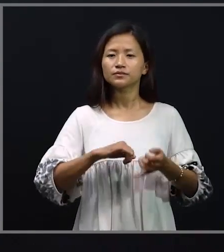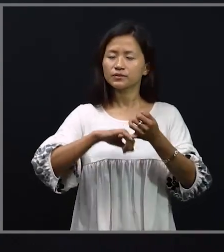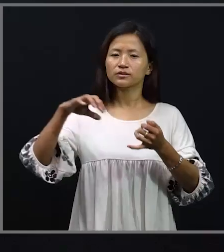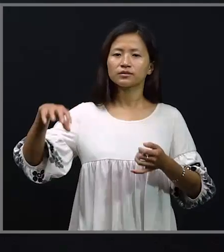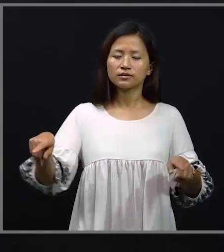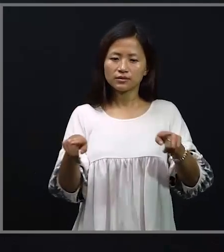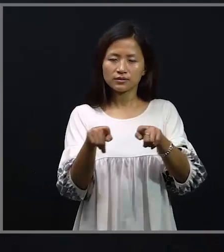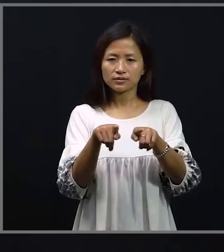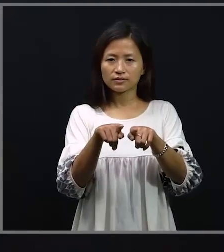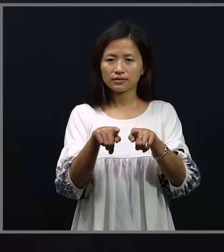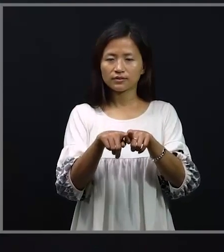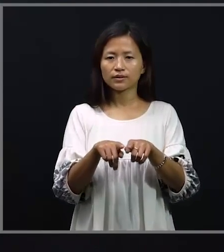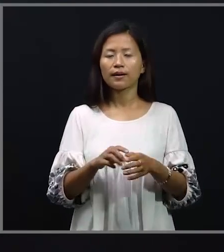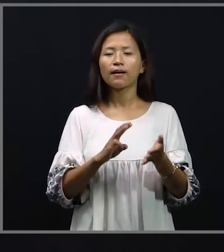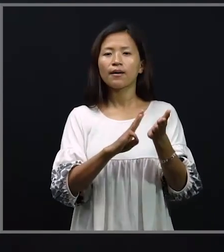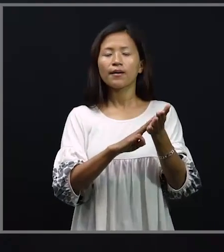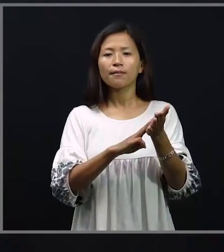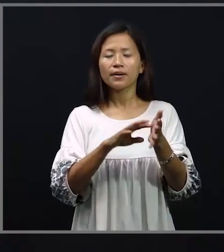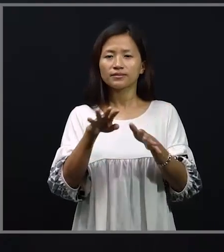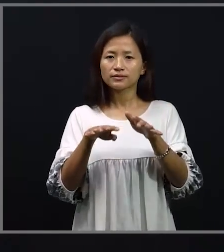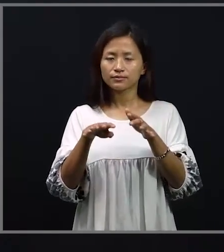is like a machine.